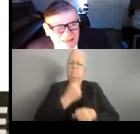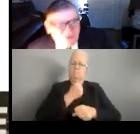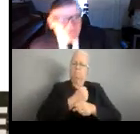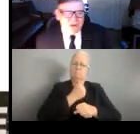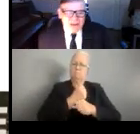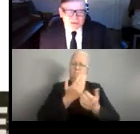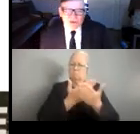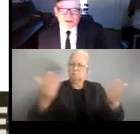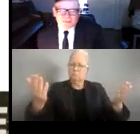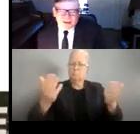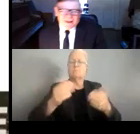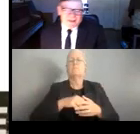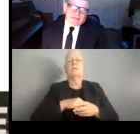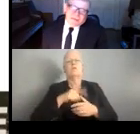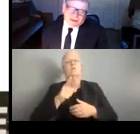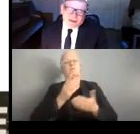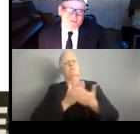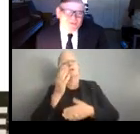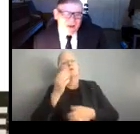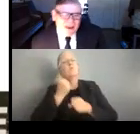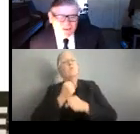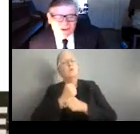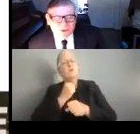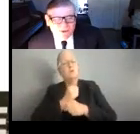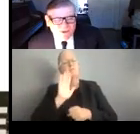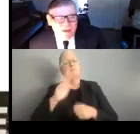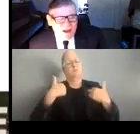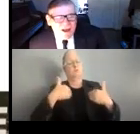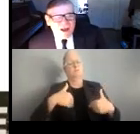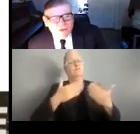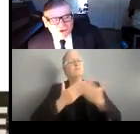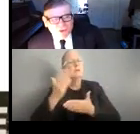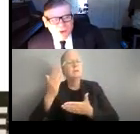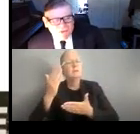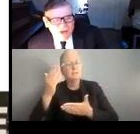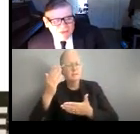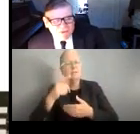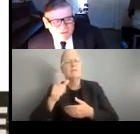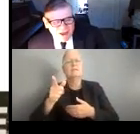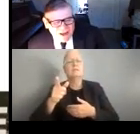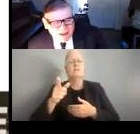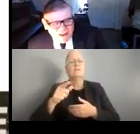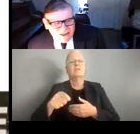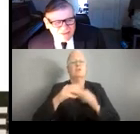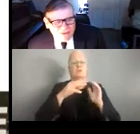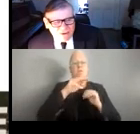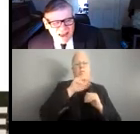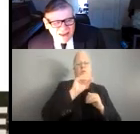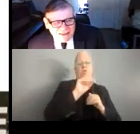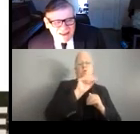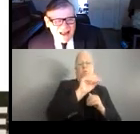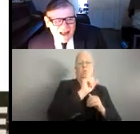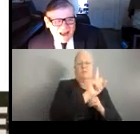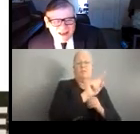And of course, the right to work has been an established human right, as we saw from Module 1 right from the beginning in